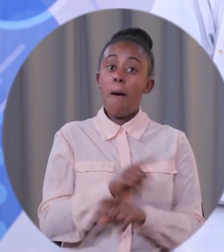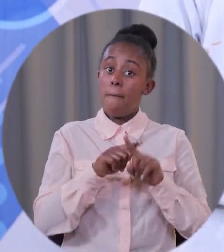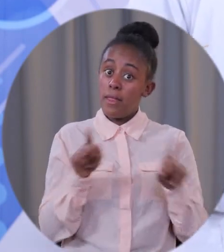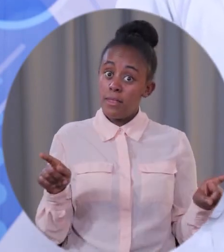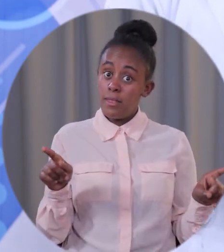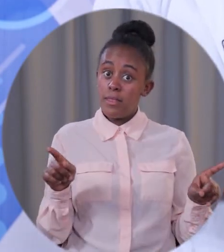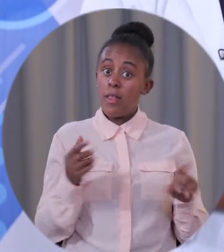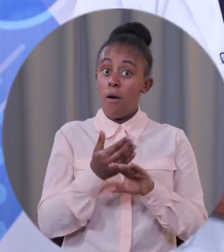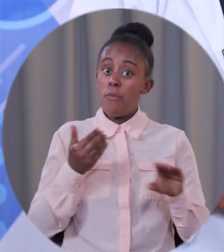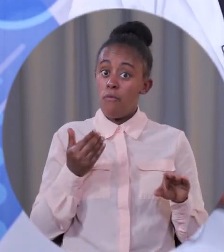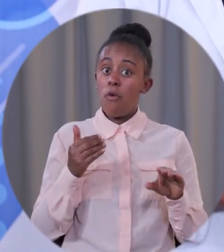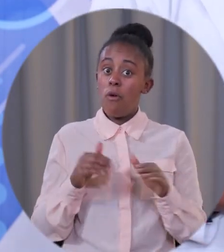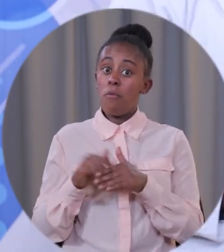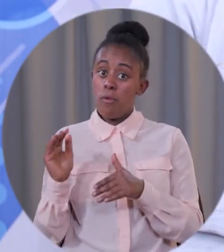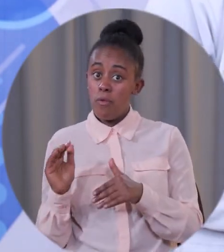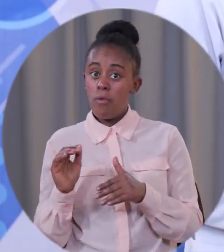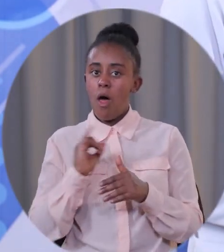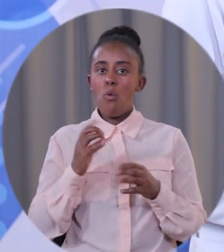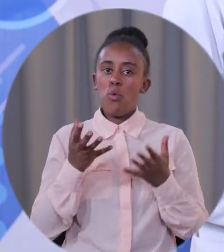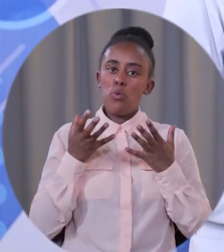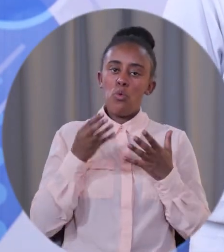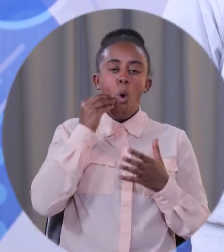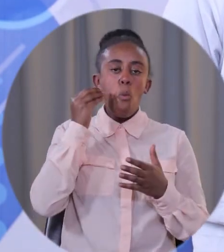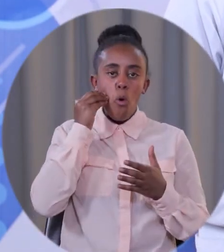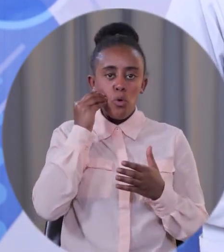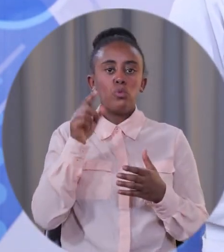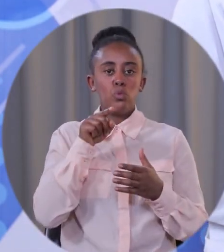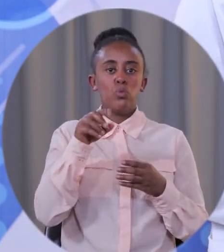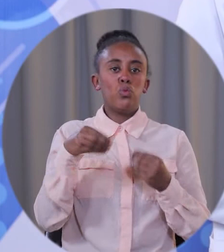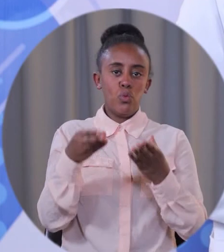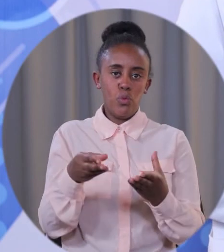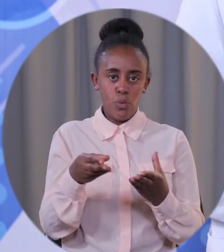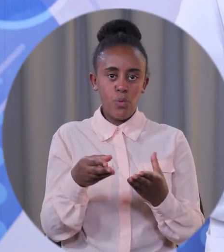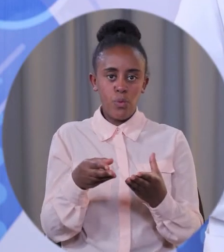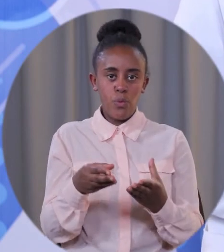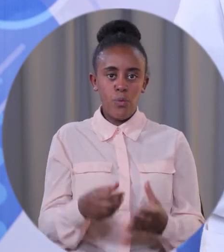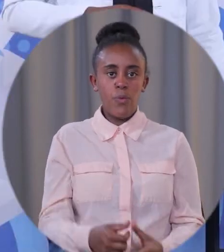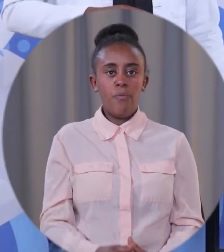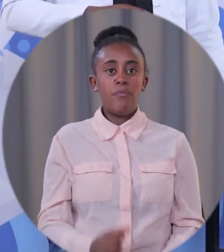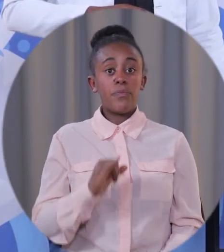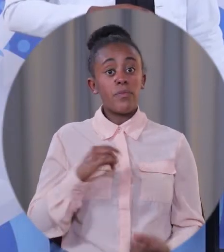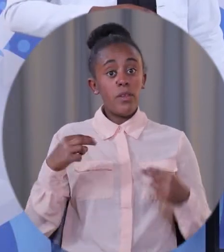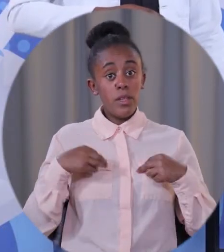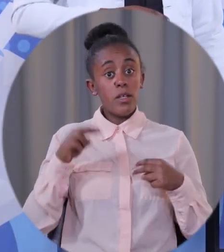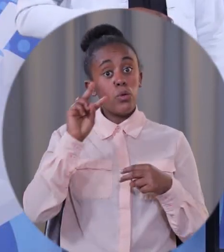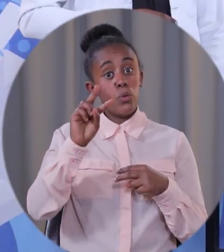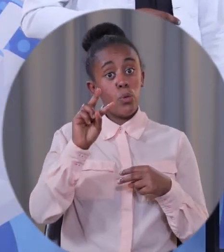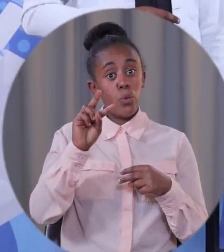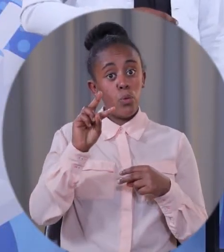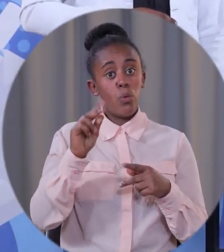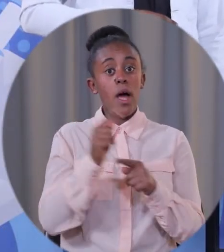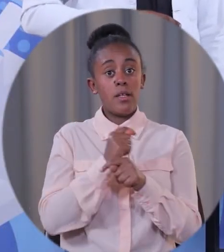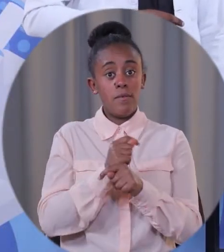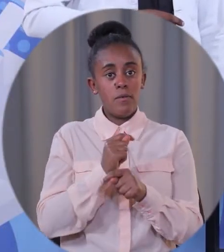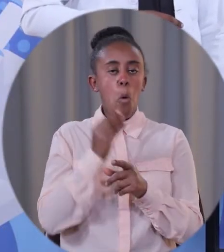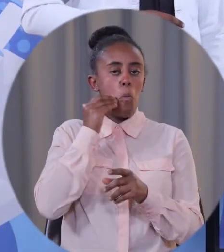But before I'm leaving, I want to give you a homework to you. I have two activities for you